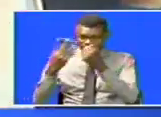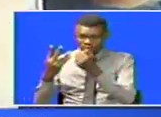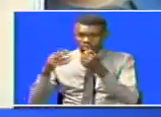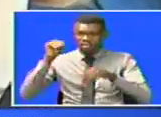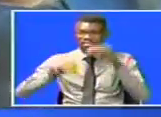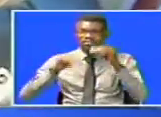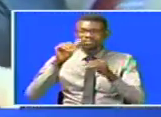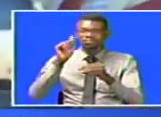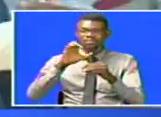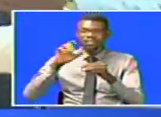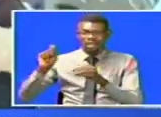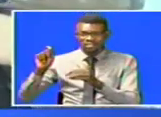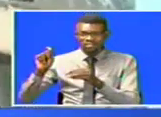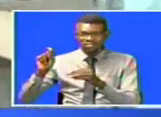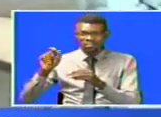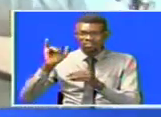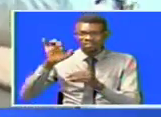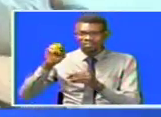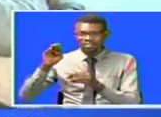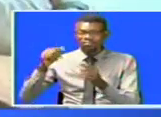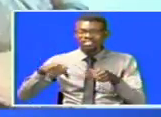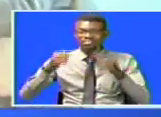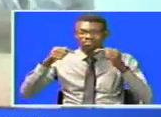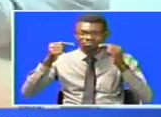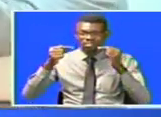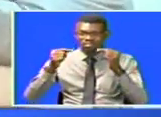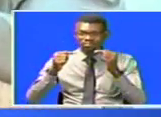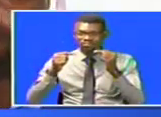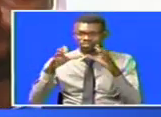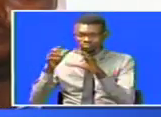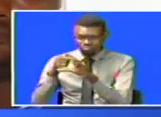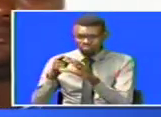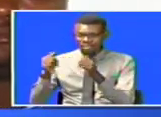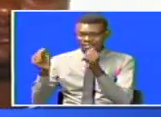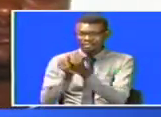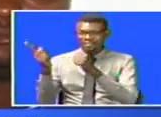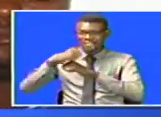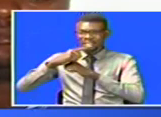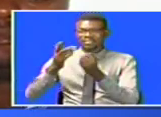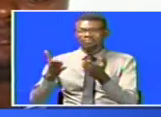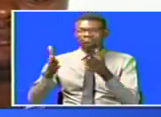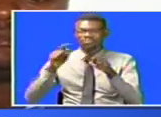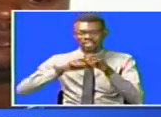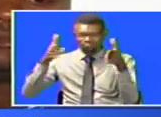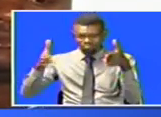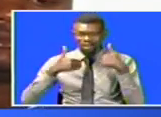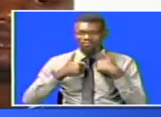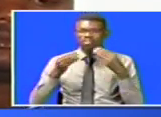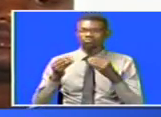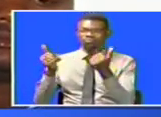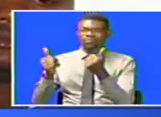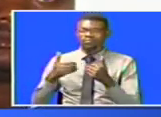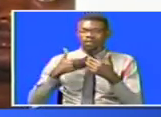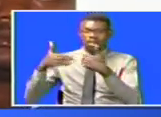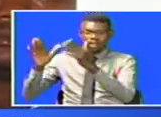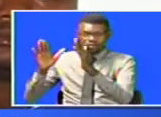IEBC Dispute Resolution Tribunal has 10 days to determine the dispute. I think my part is just to leave for them to